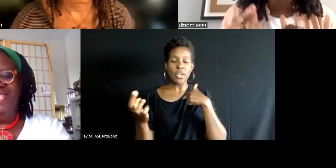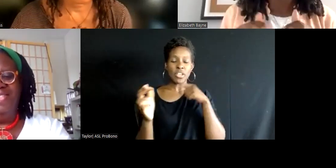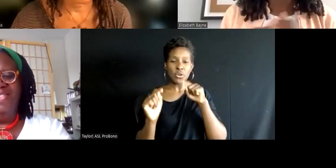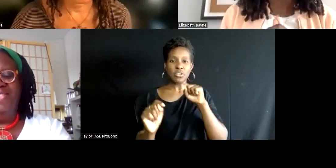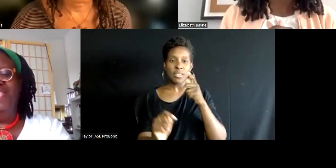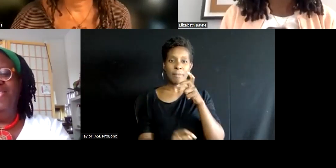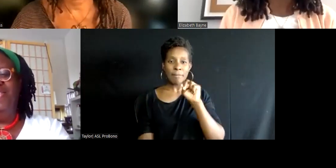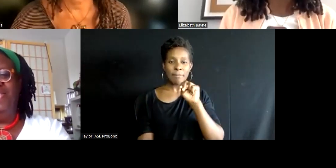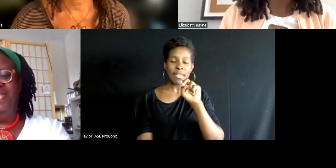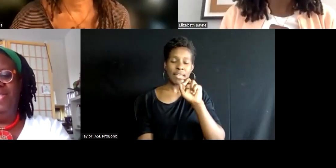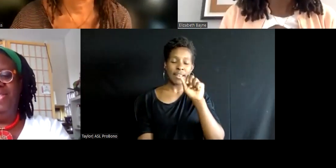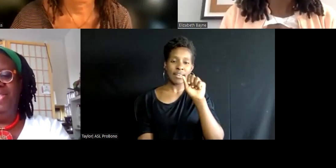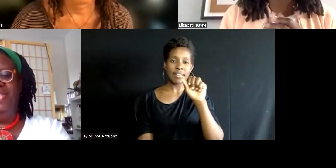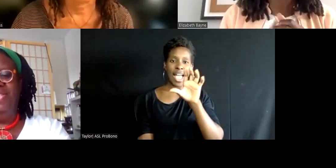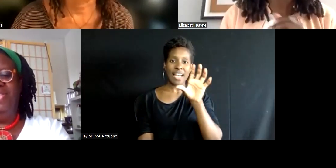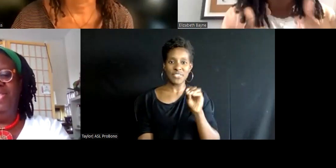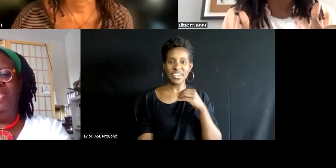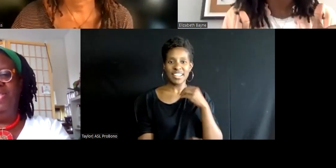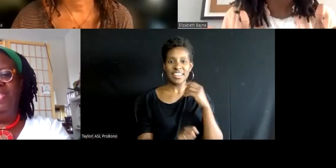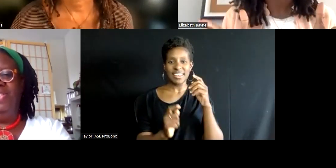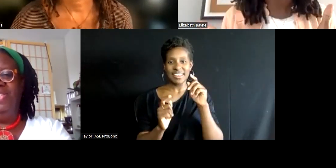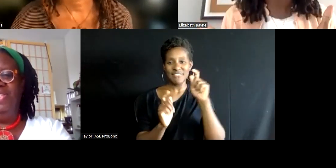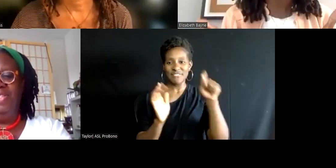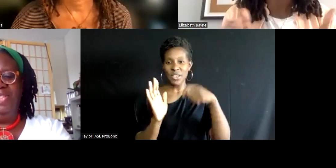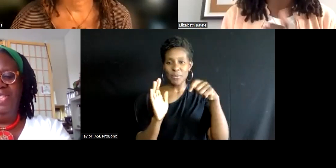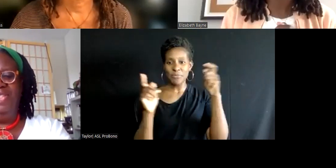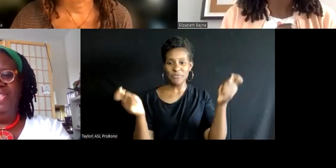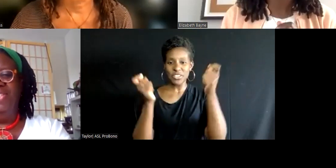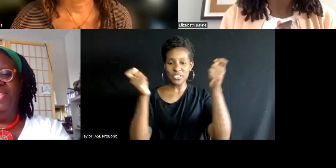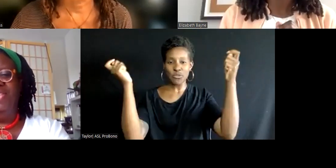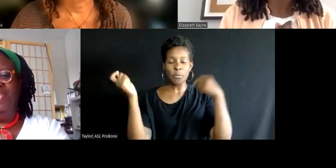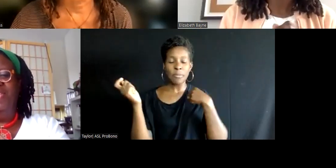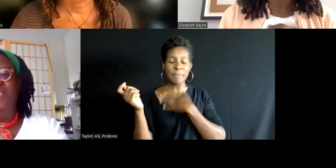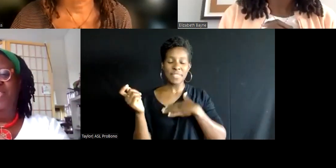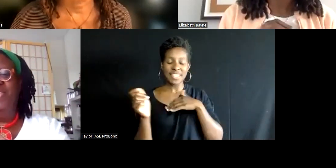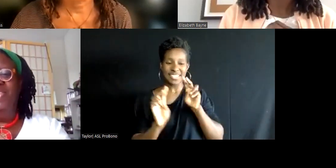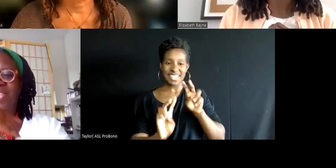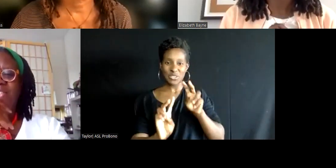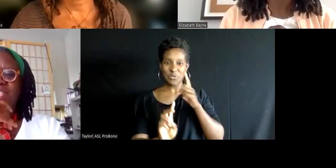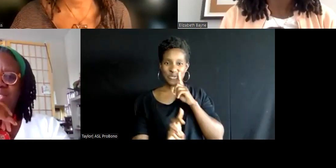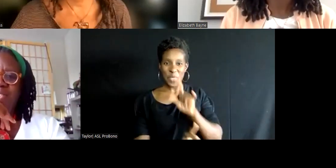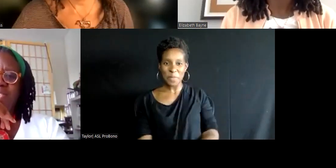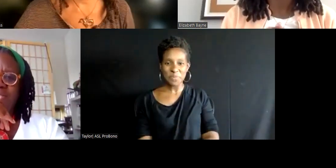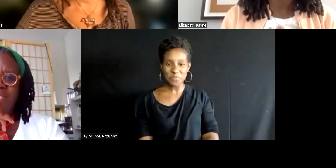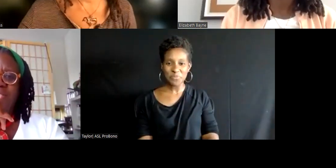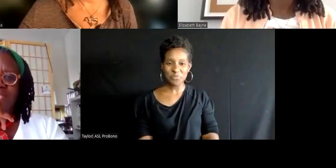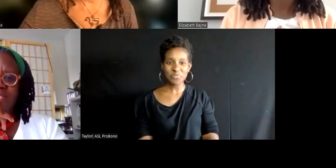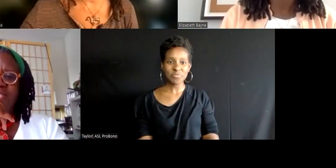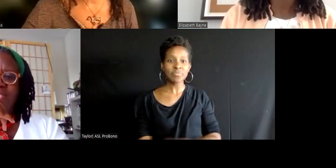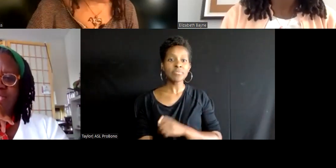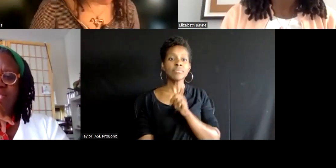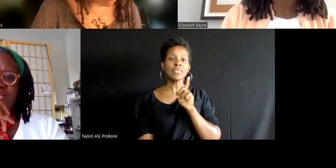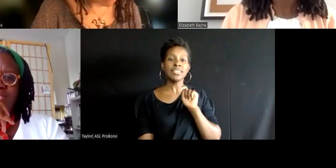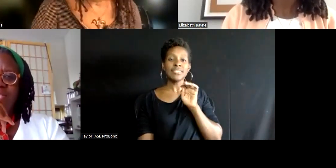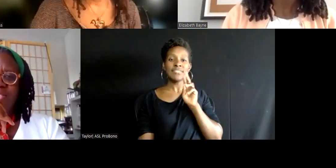So, but yeah, please stay tuned, I guess is what I would say. Okay, congratulations on that.